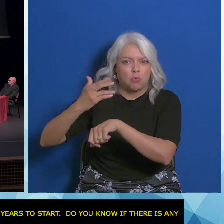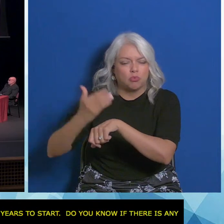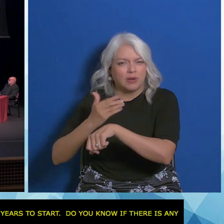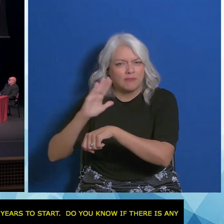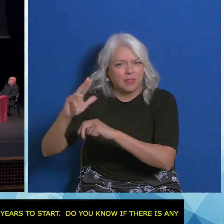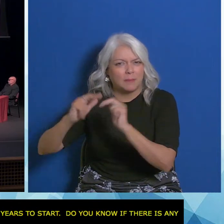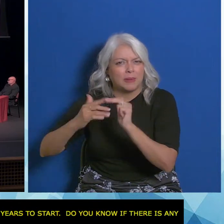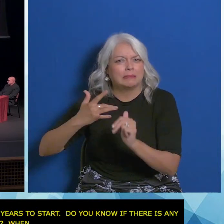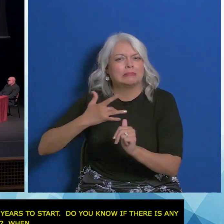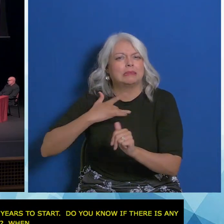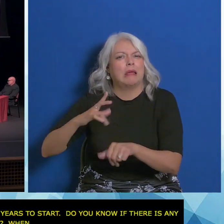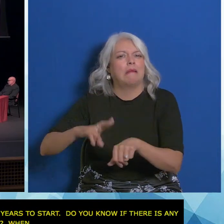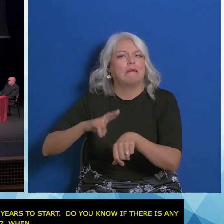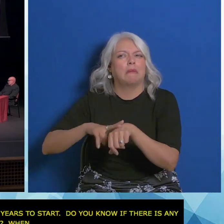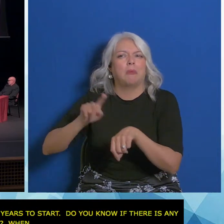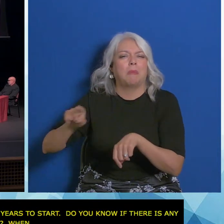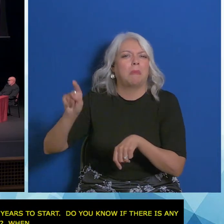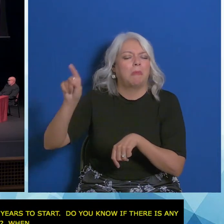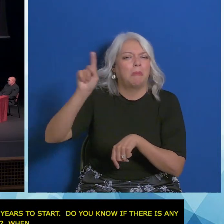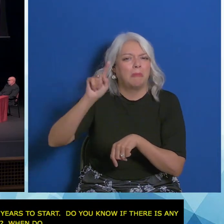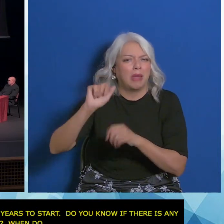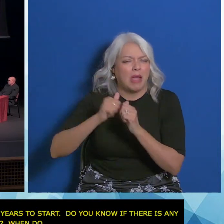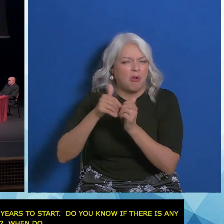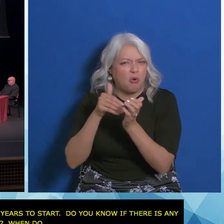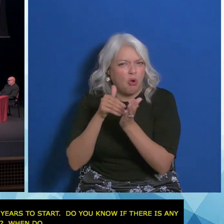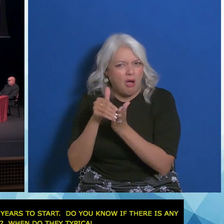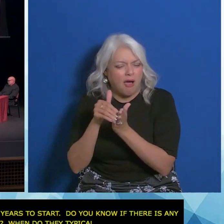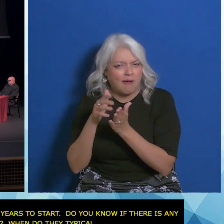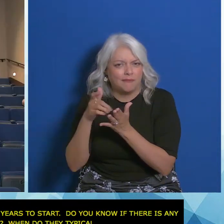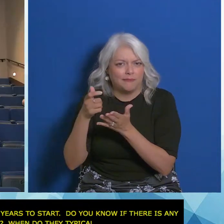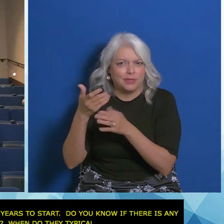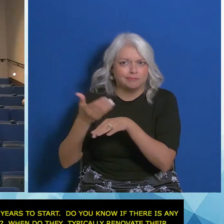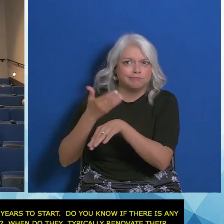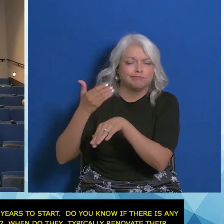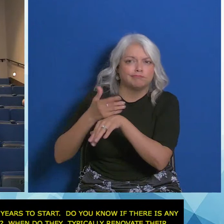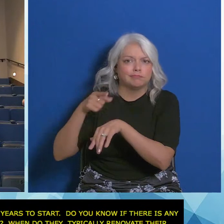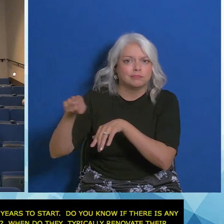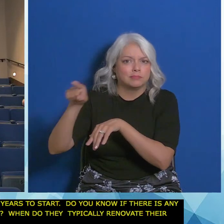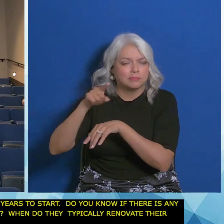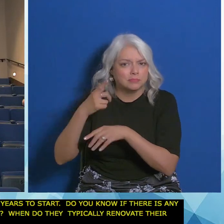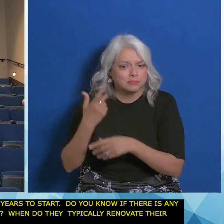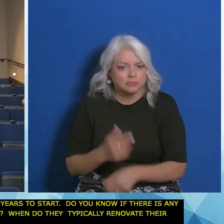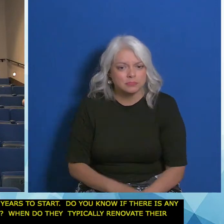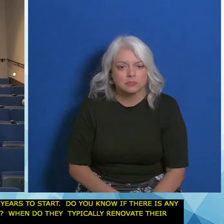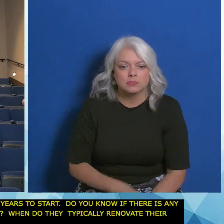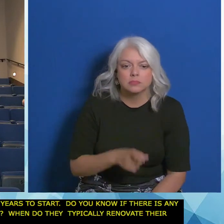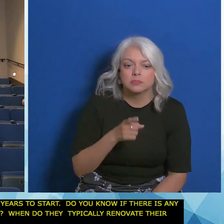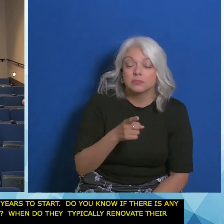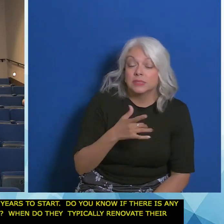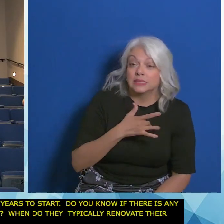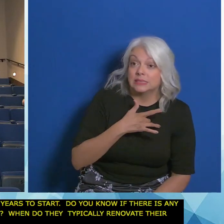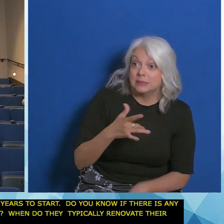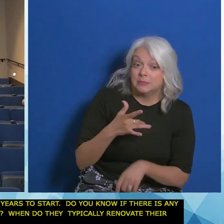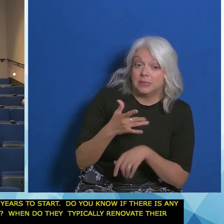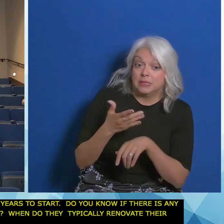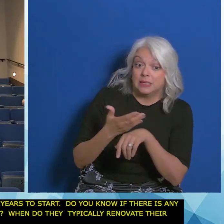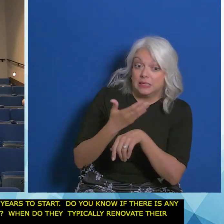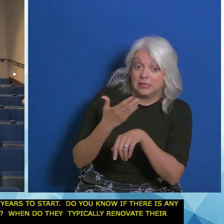their buildings? How often do they recycle or refinish these buildings? Typical recycle